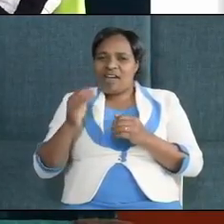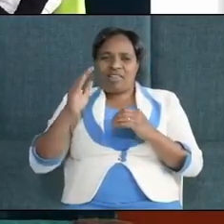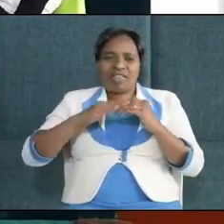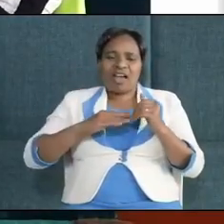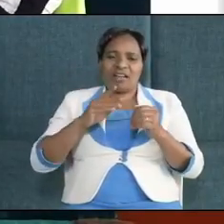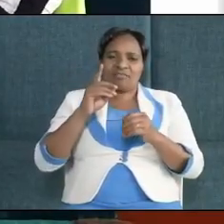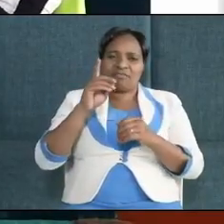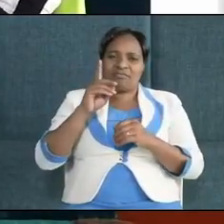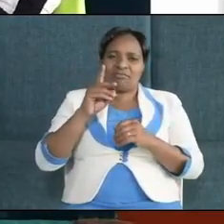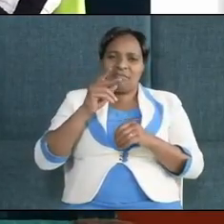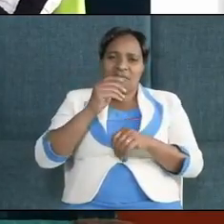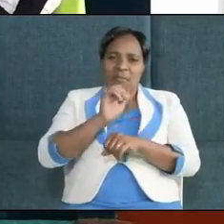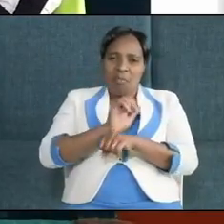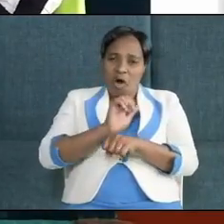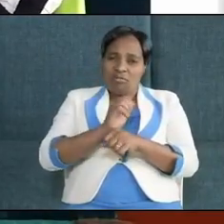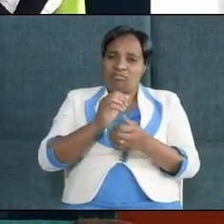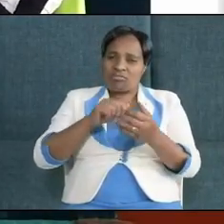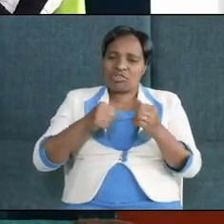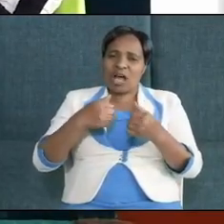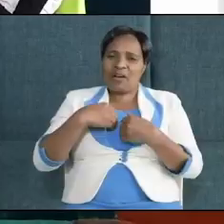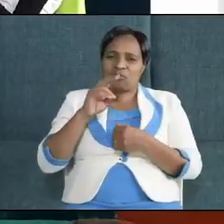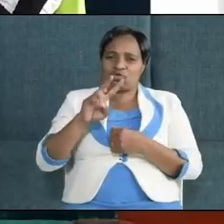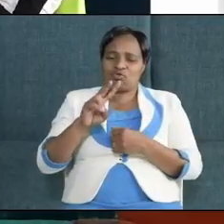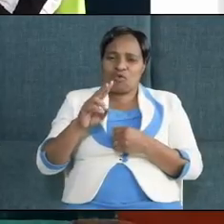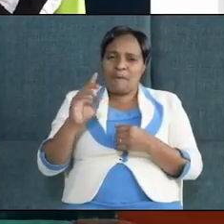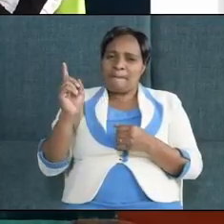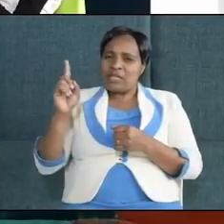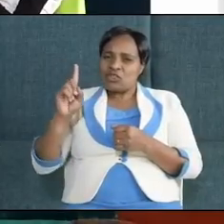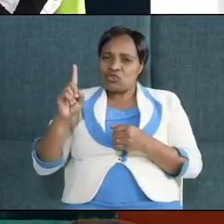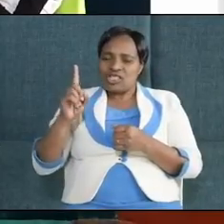Actually, we have two mystery heroes.